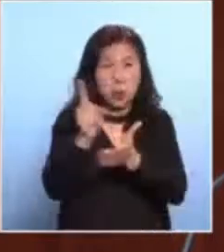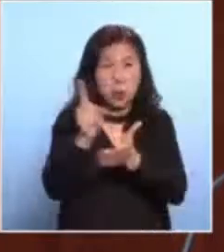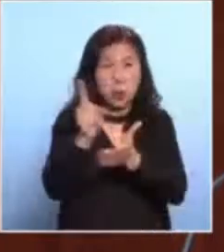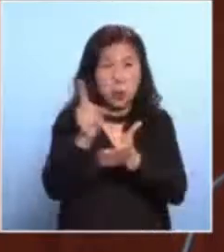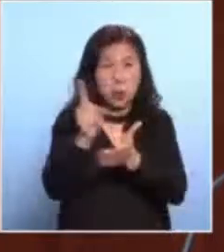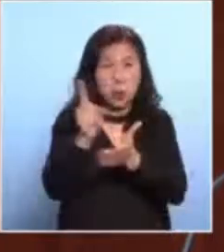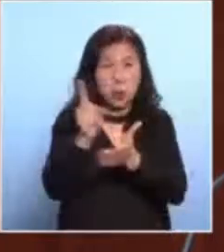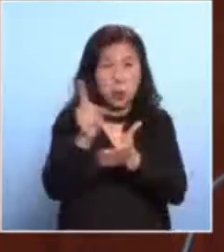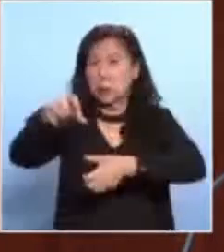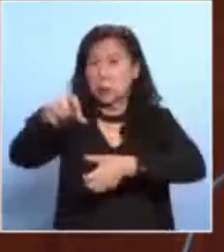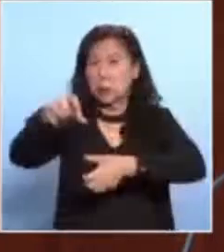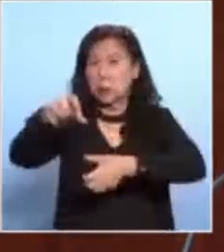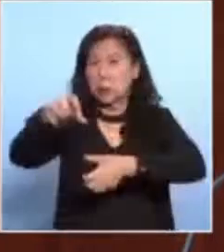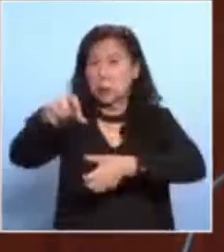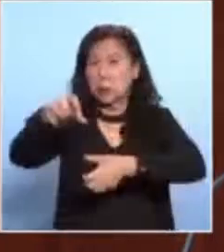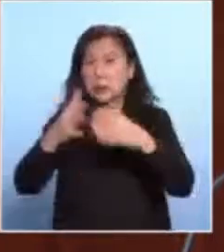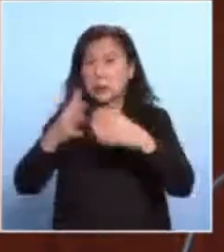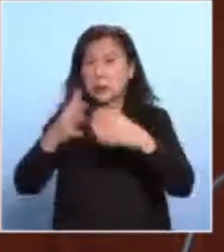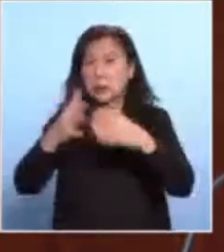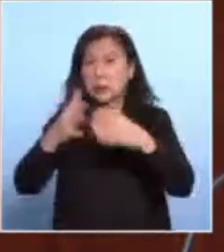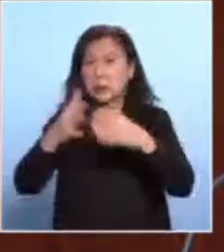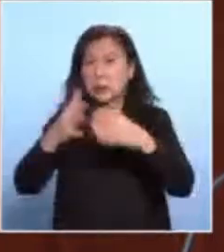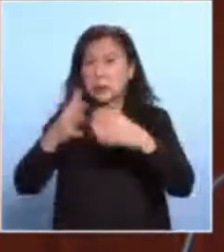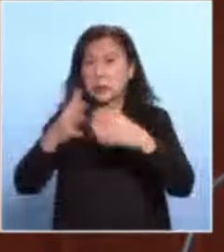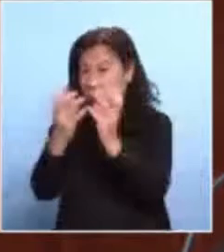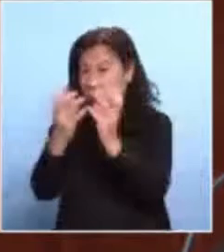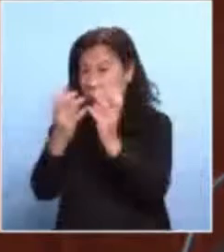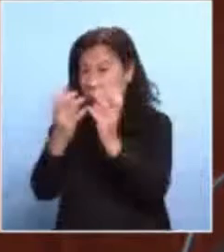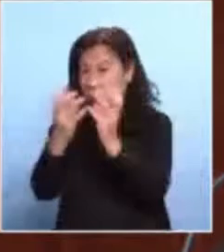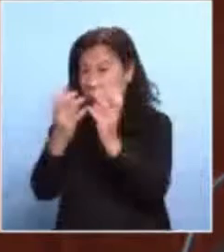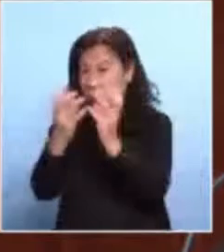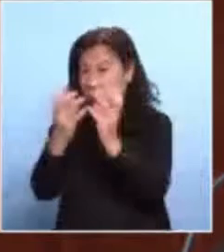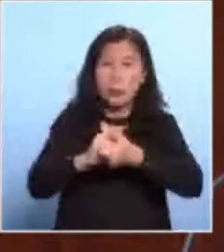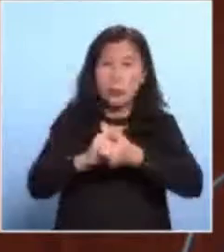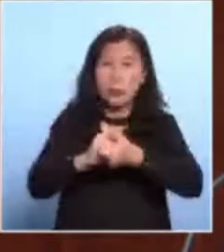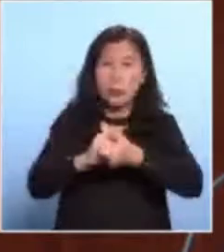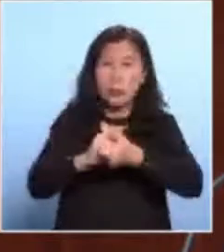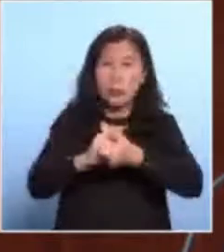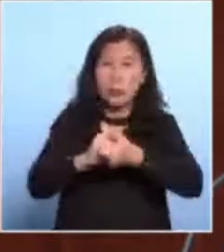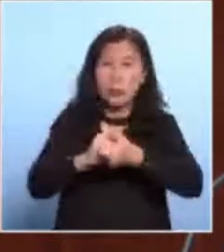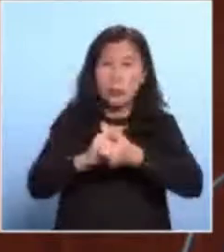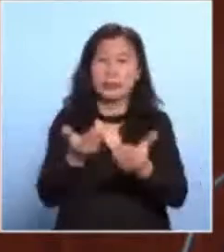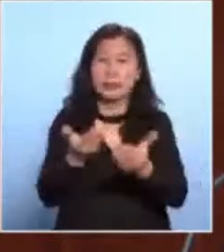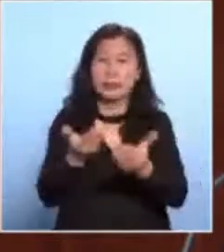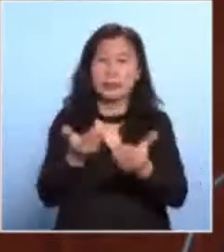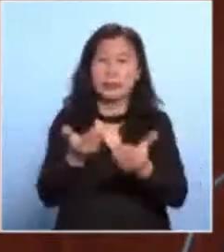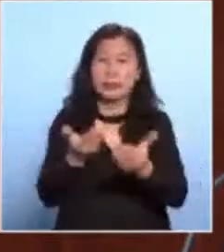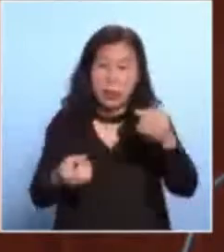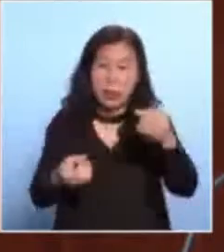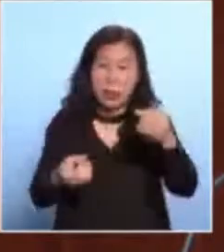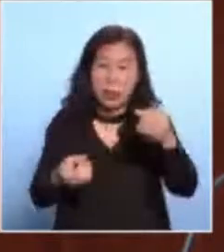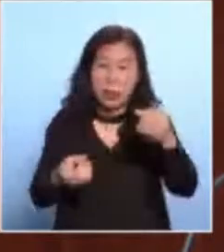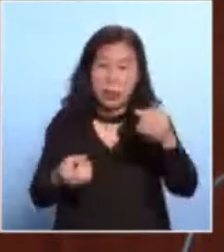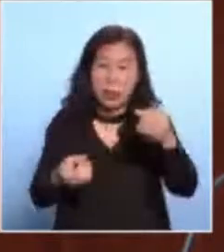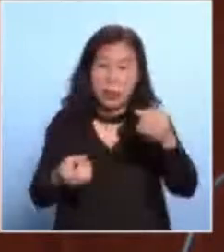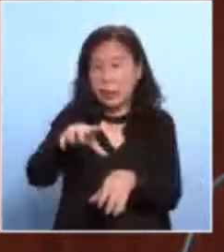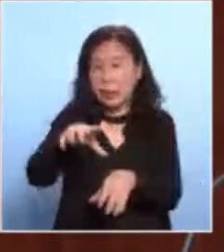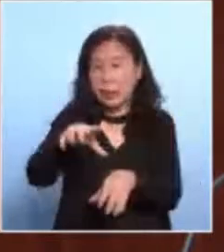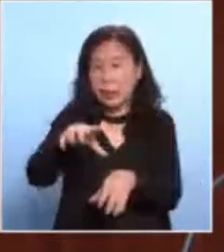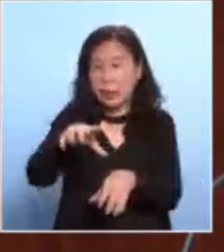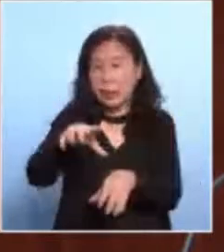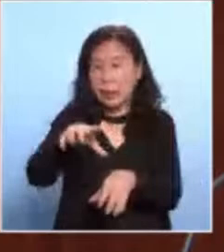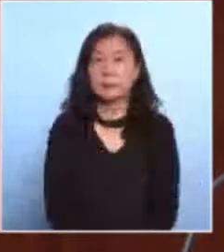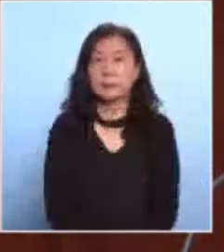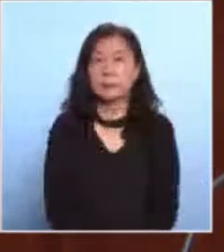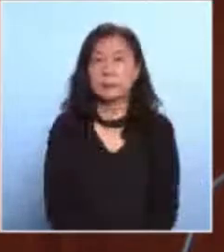collaboration, as well as encouraging and promoting the application of information technology, and so on.